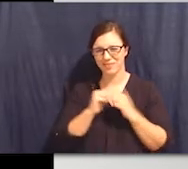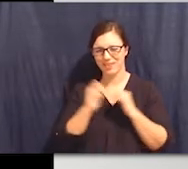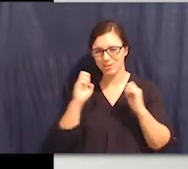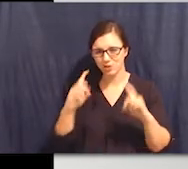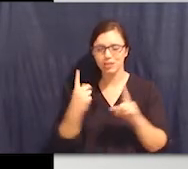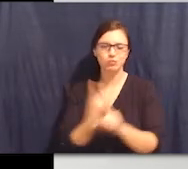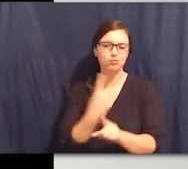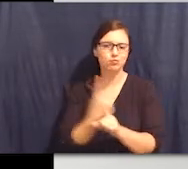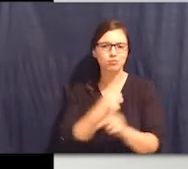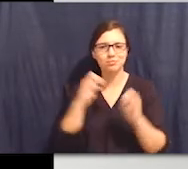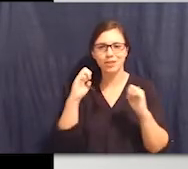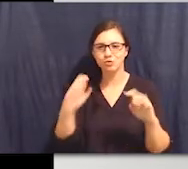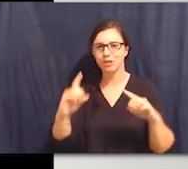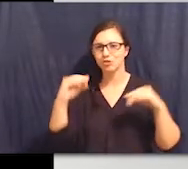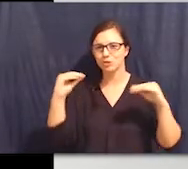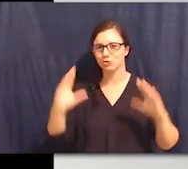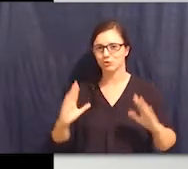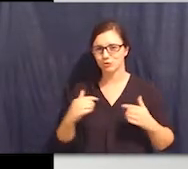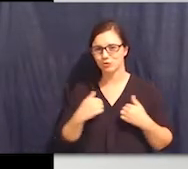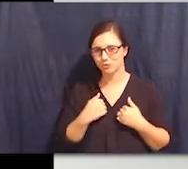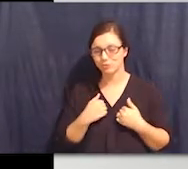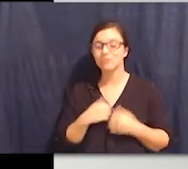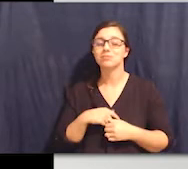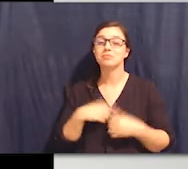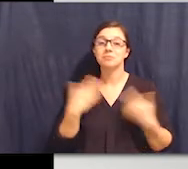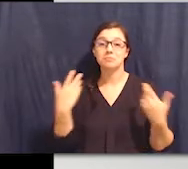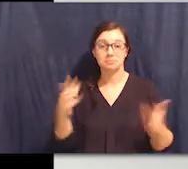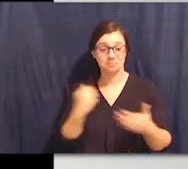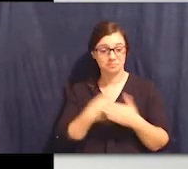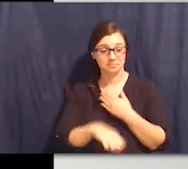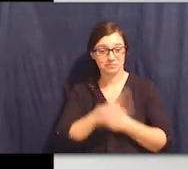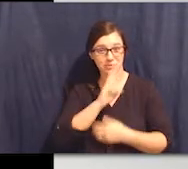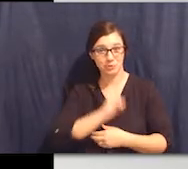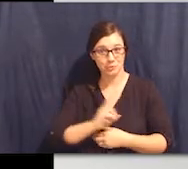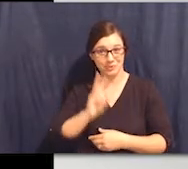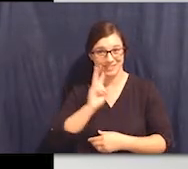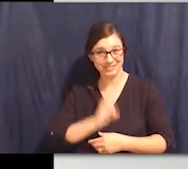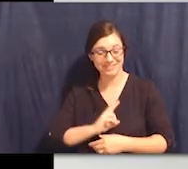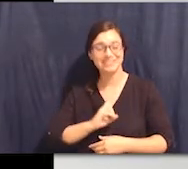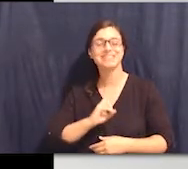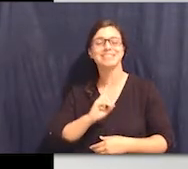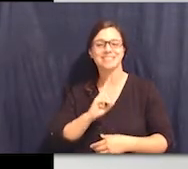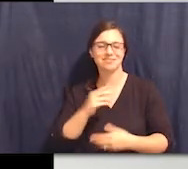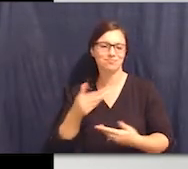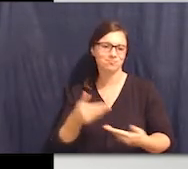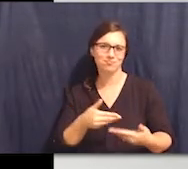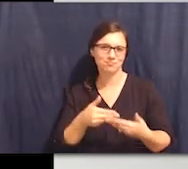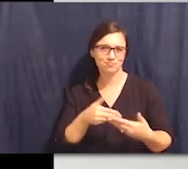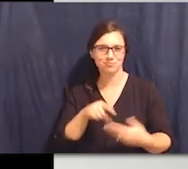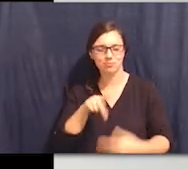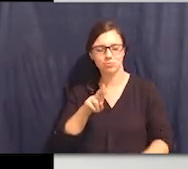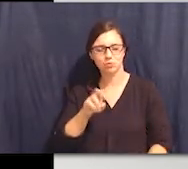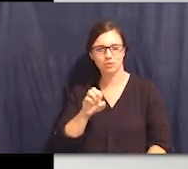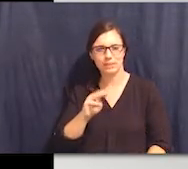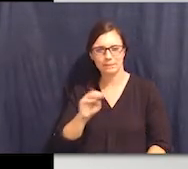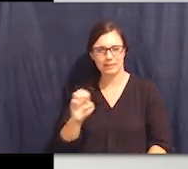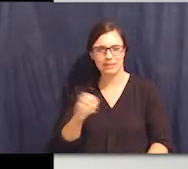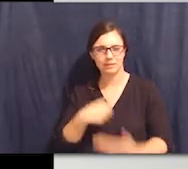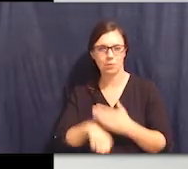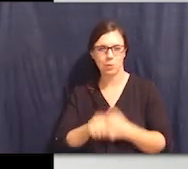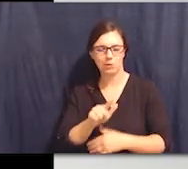education as a regular education teacher. And then I had twins who were micro-preemies, who were born at 26